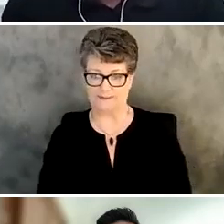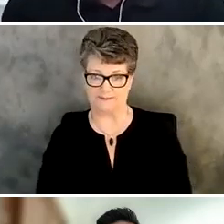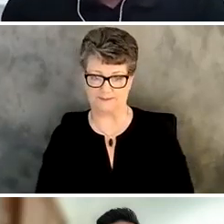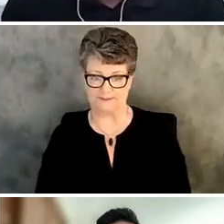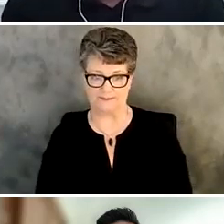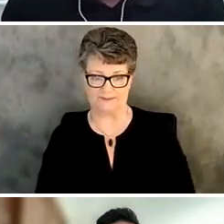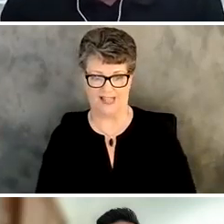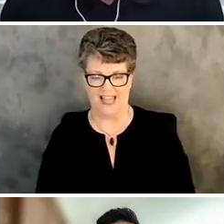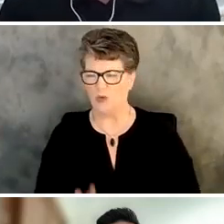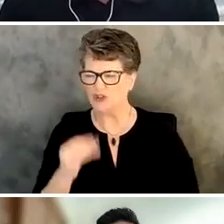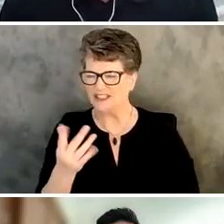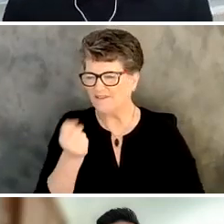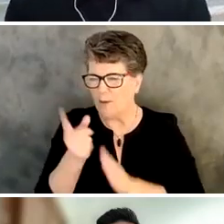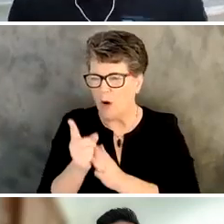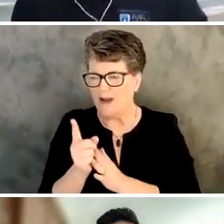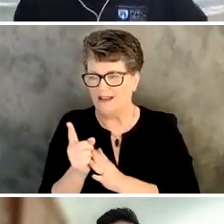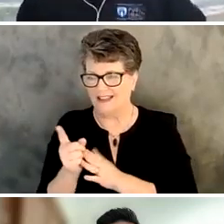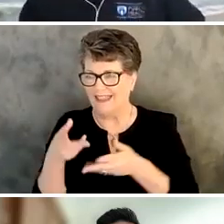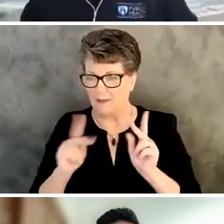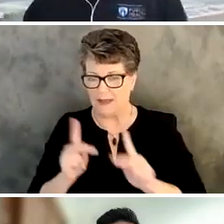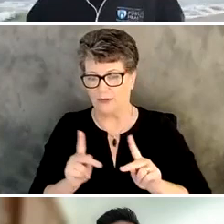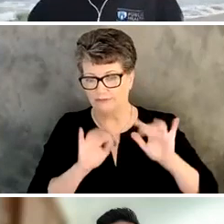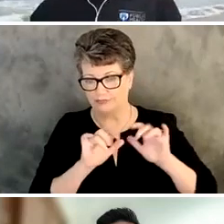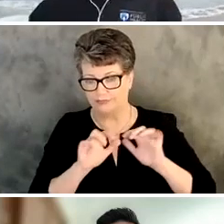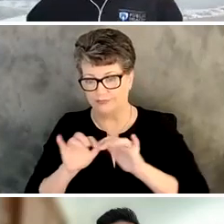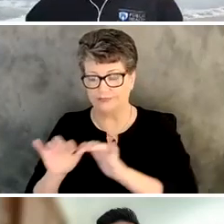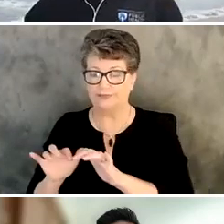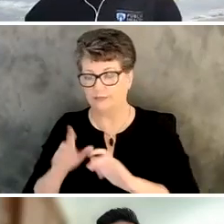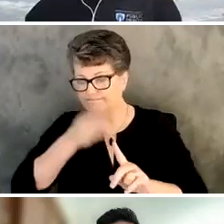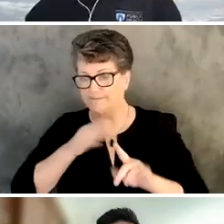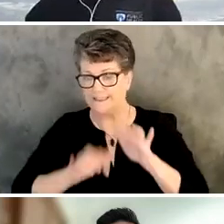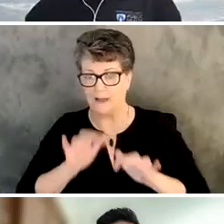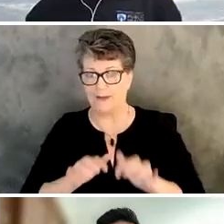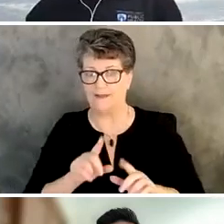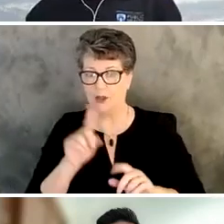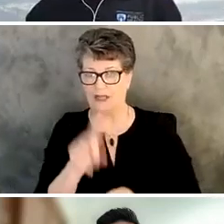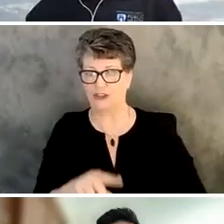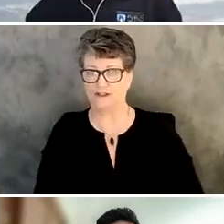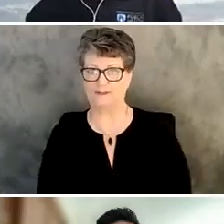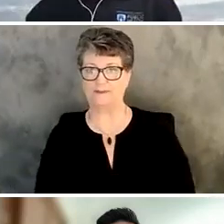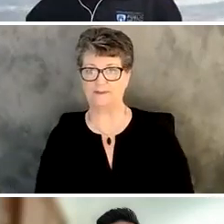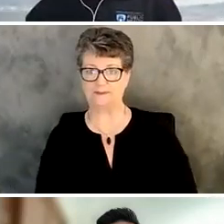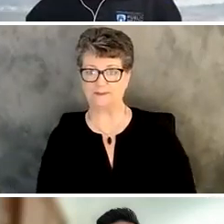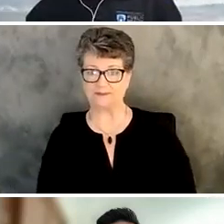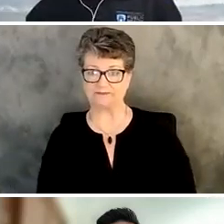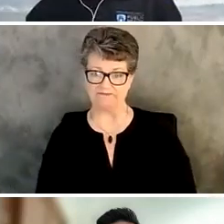So maybe we'll just give a moment to let folks directly type in their question.